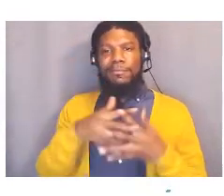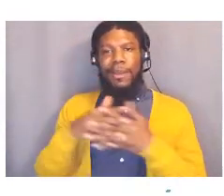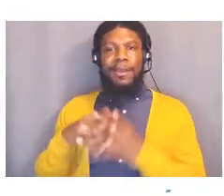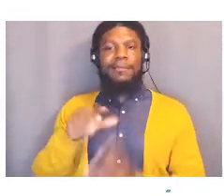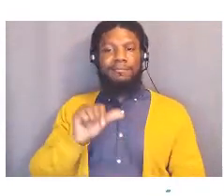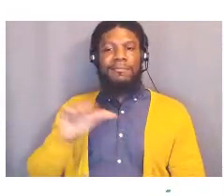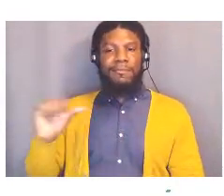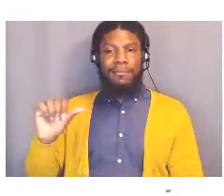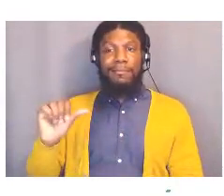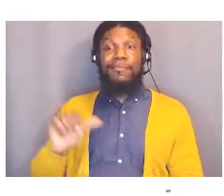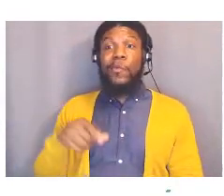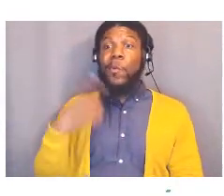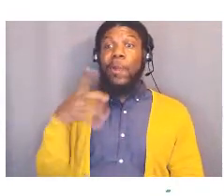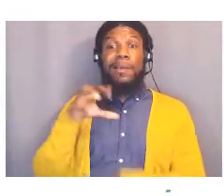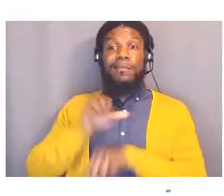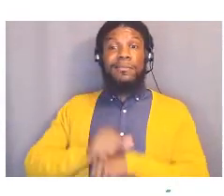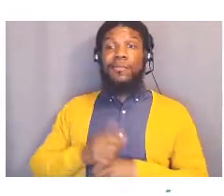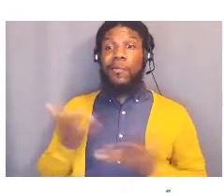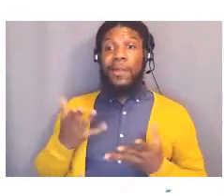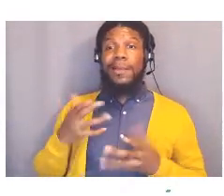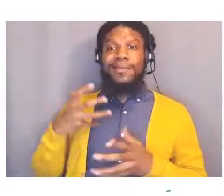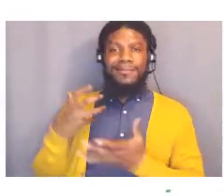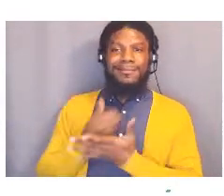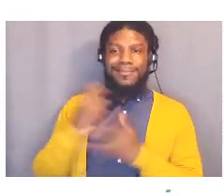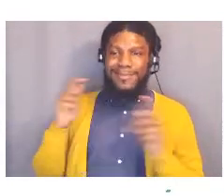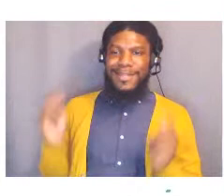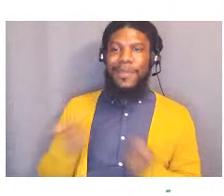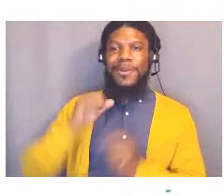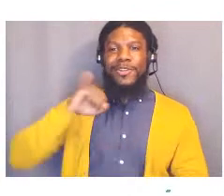is the celebration of Juneteenth,